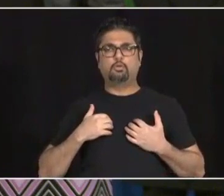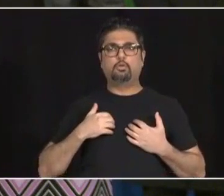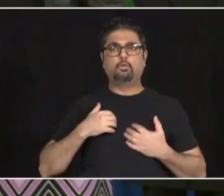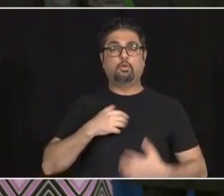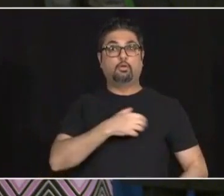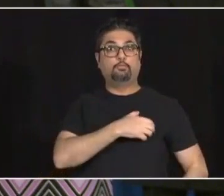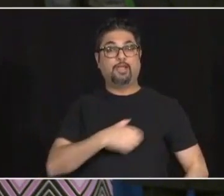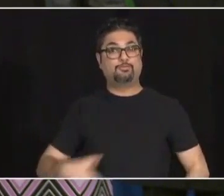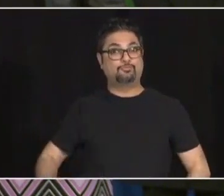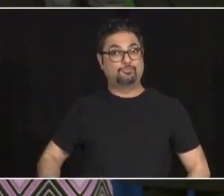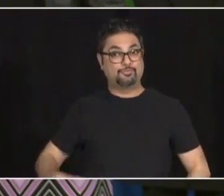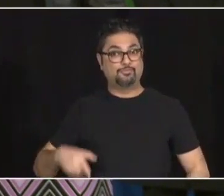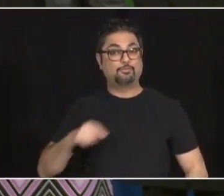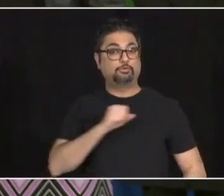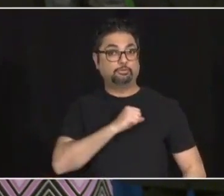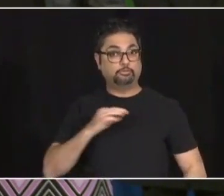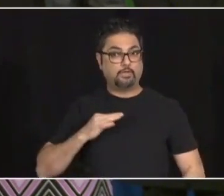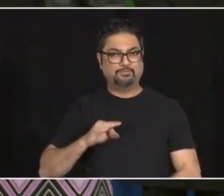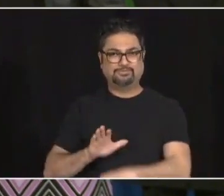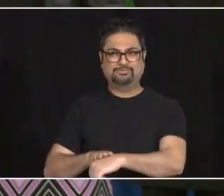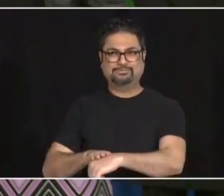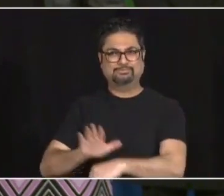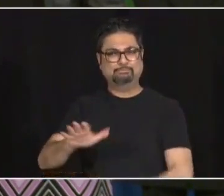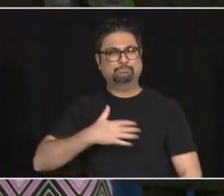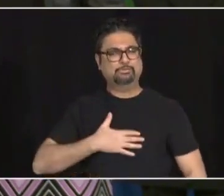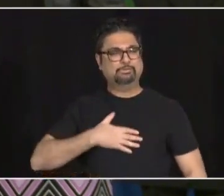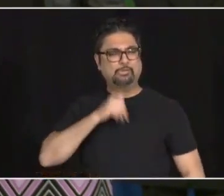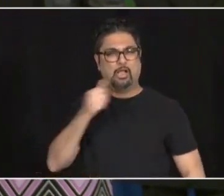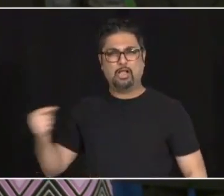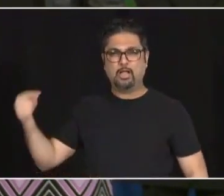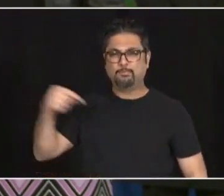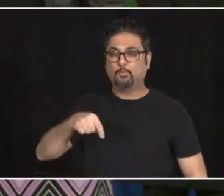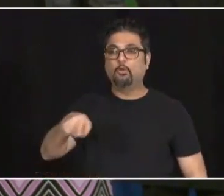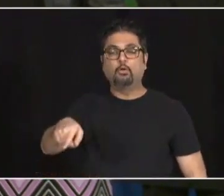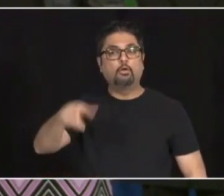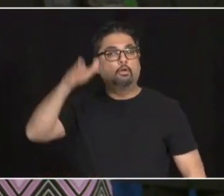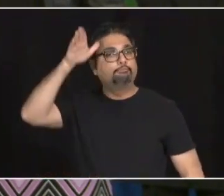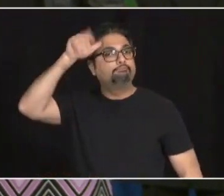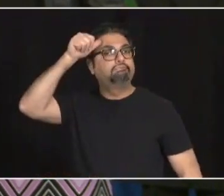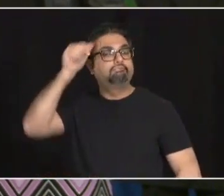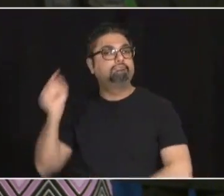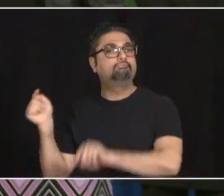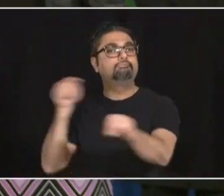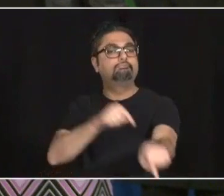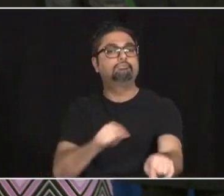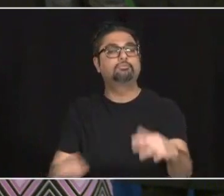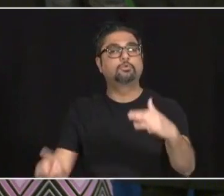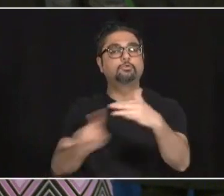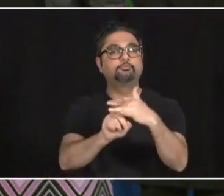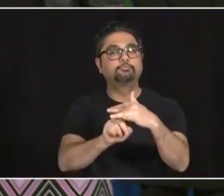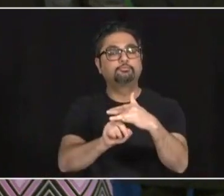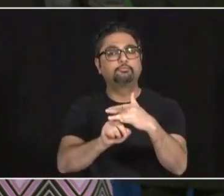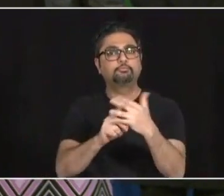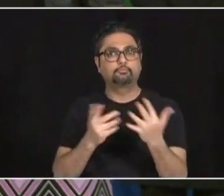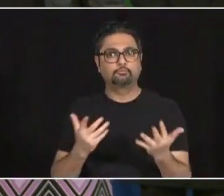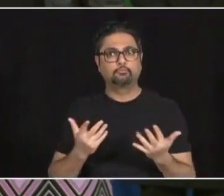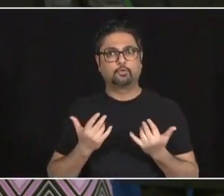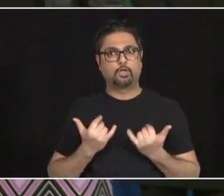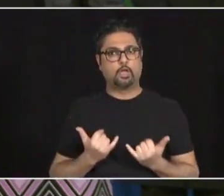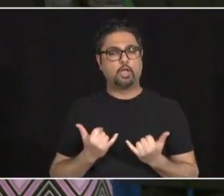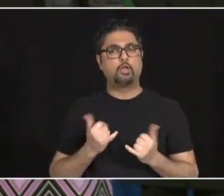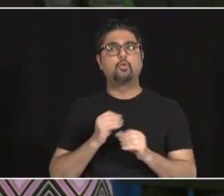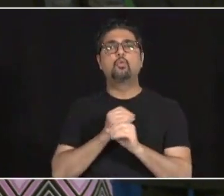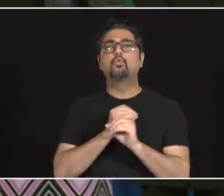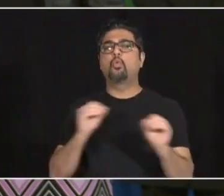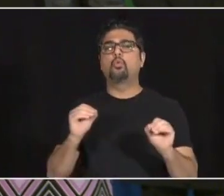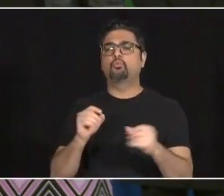insisting on showing up. At this point, Niagara Regional Police say no criminal inquiry is necessary. But what do you make of such potentially